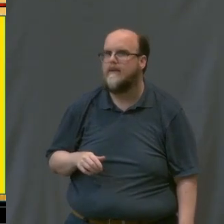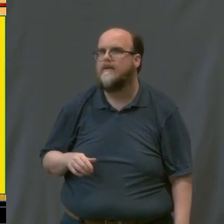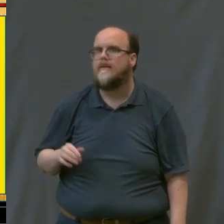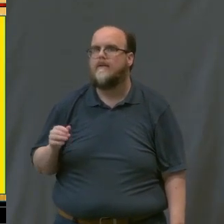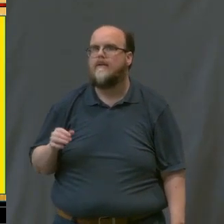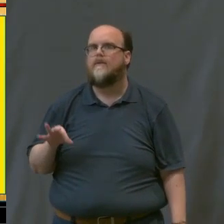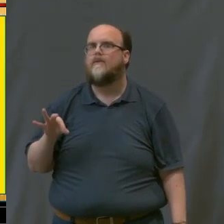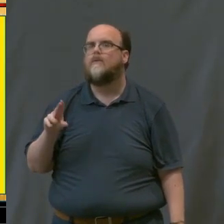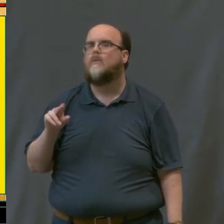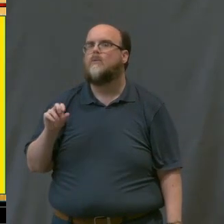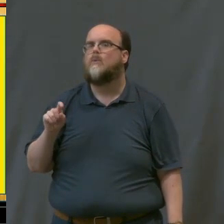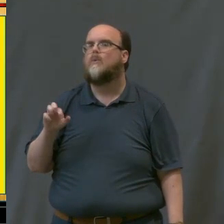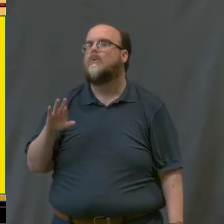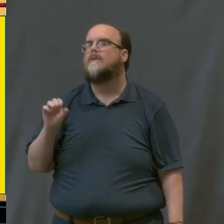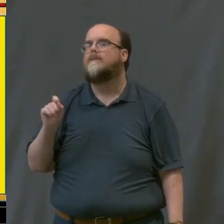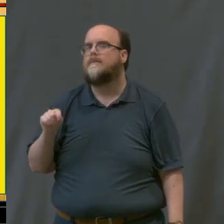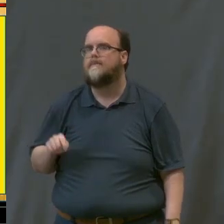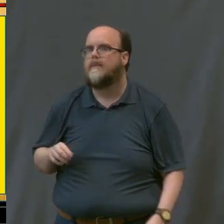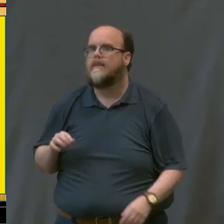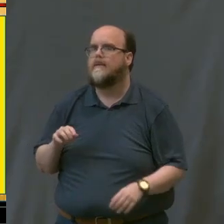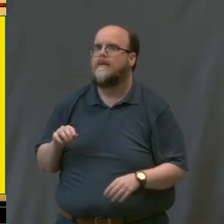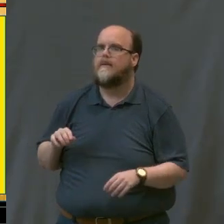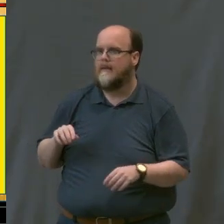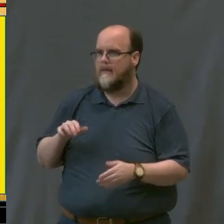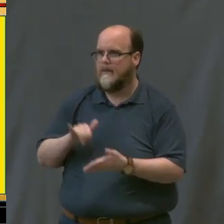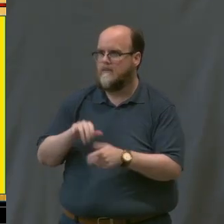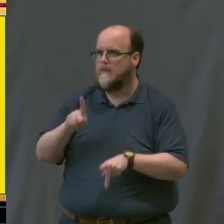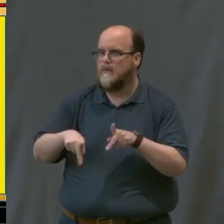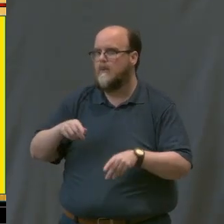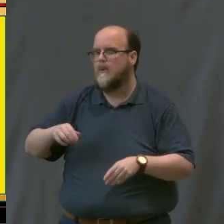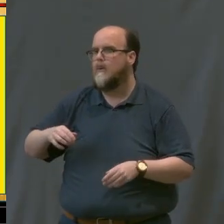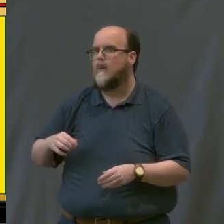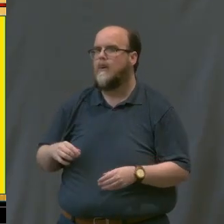Futurist is adopted by those who believe in premillennialistic